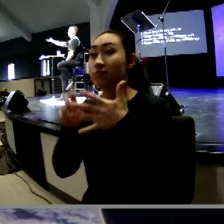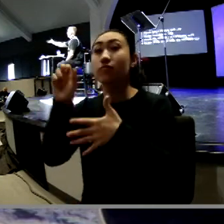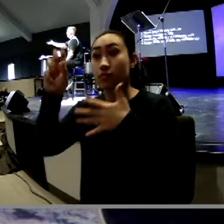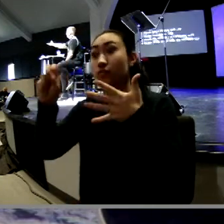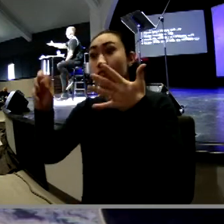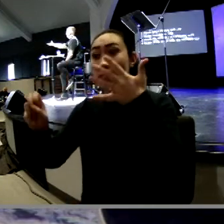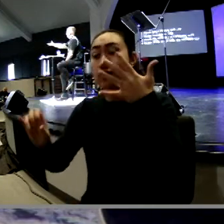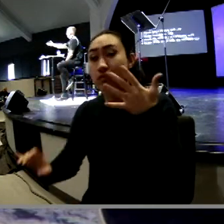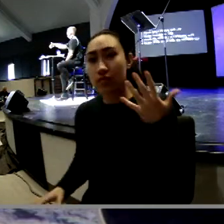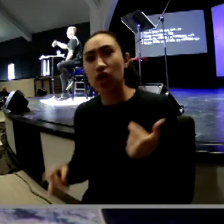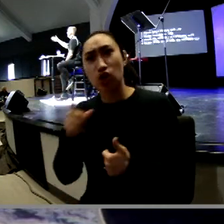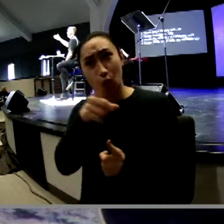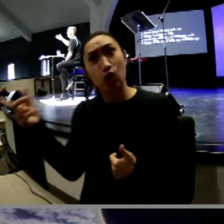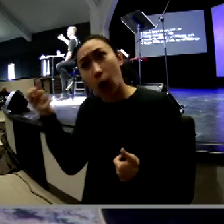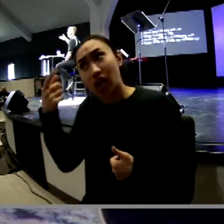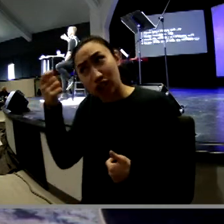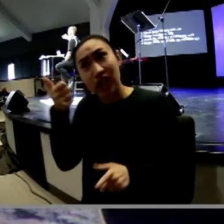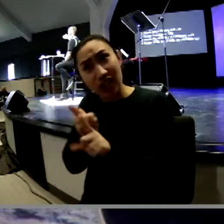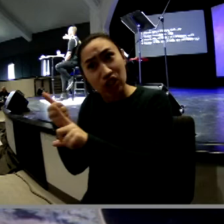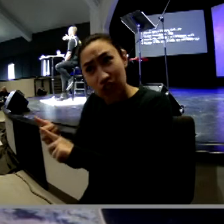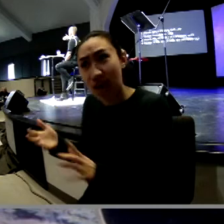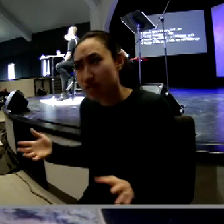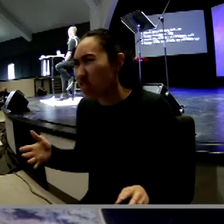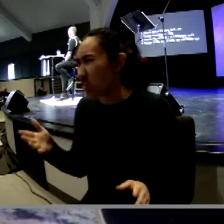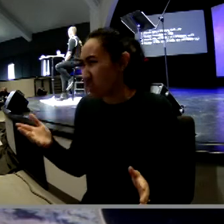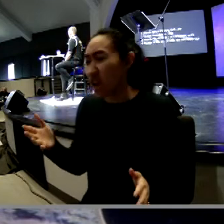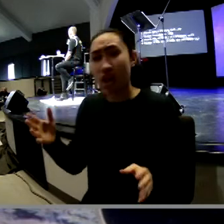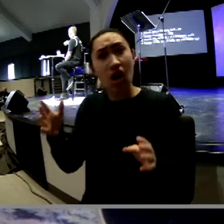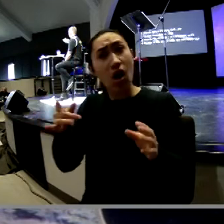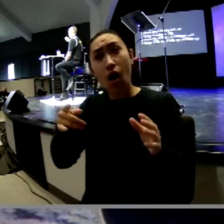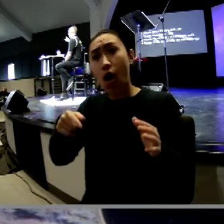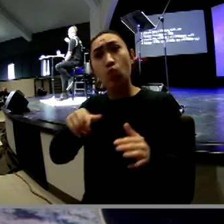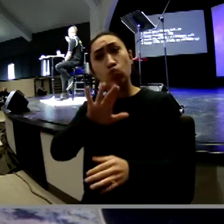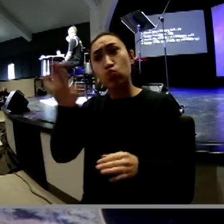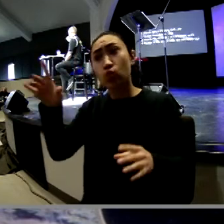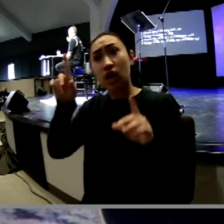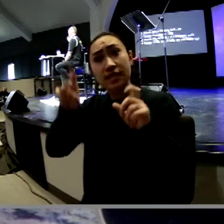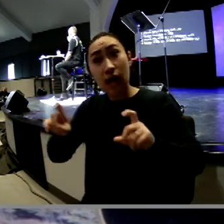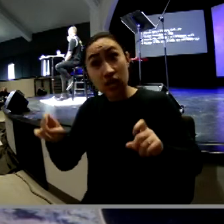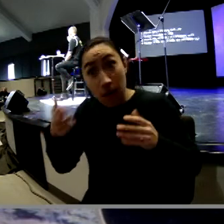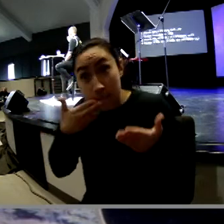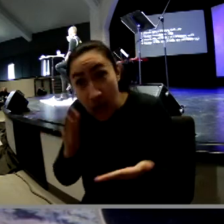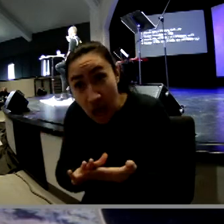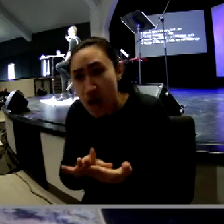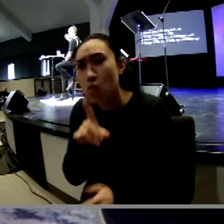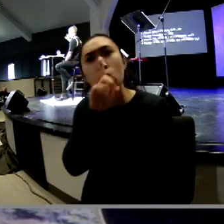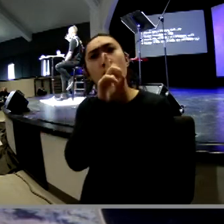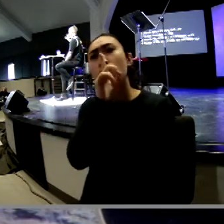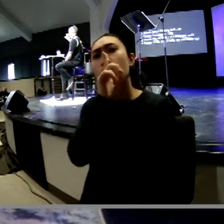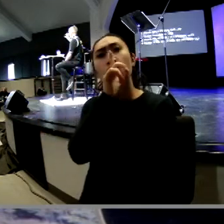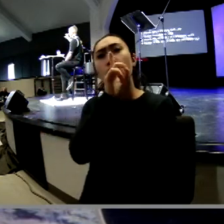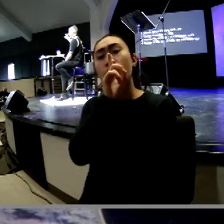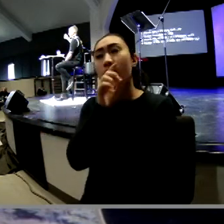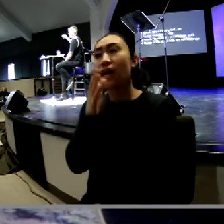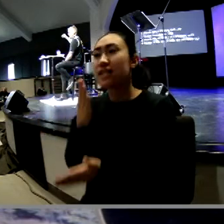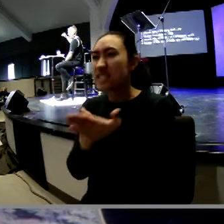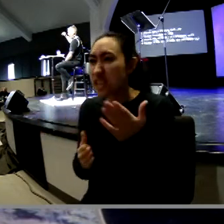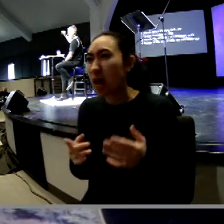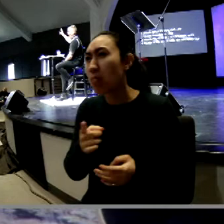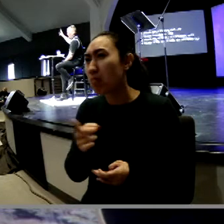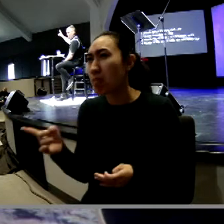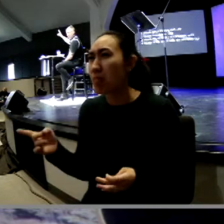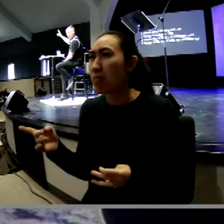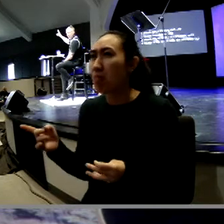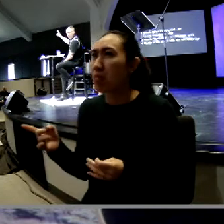You know what I'm talking about? None of these things are bad. Some of them I will caution you as they're just flat out mysticism